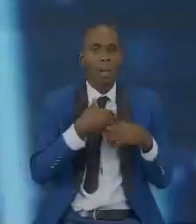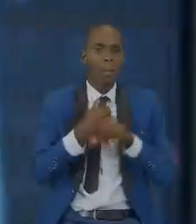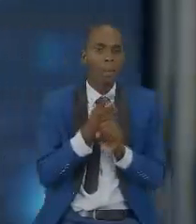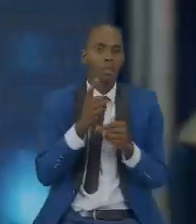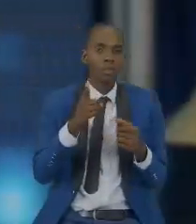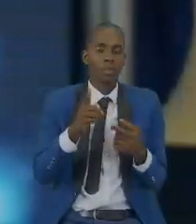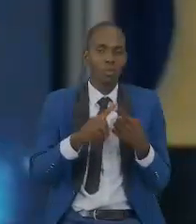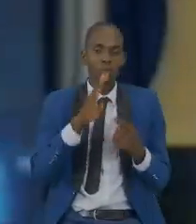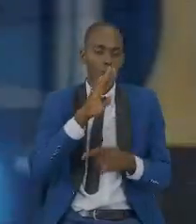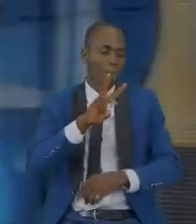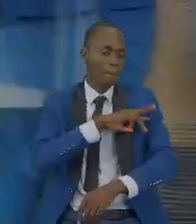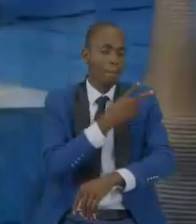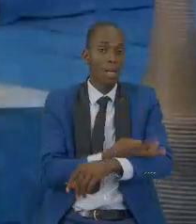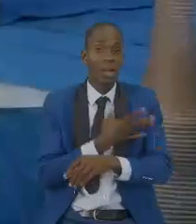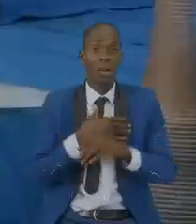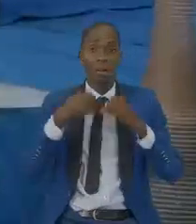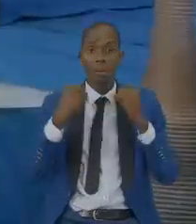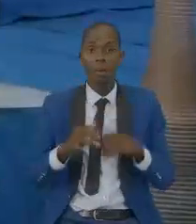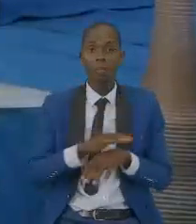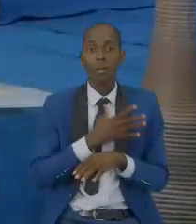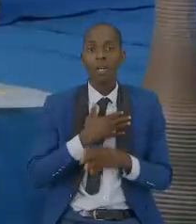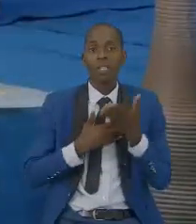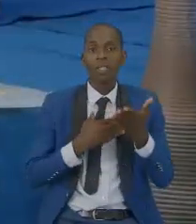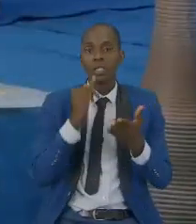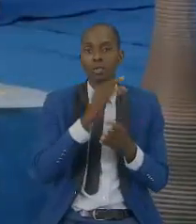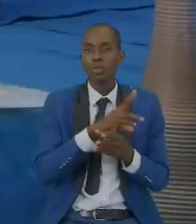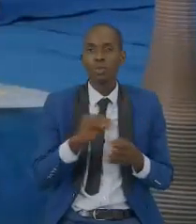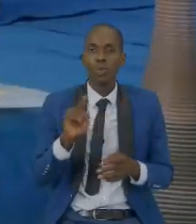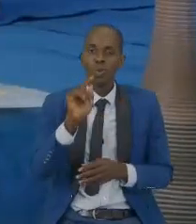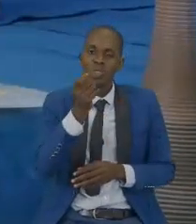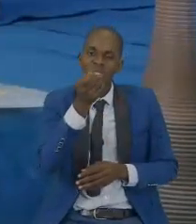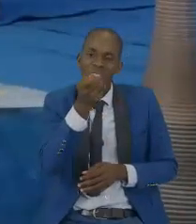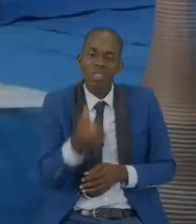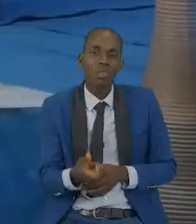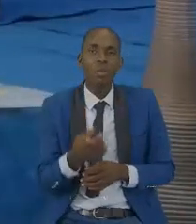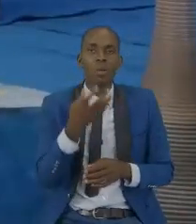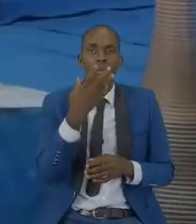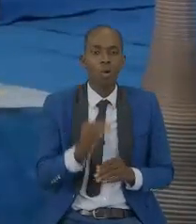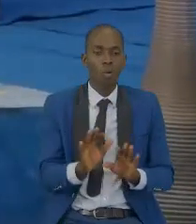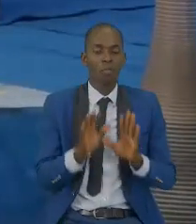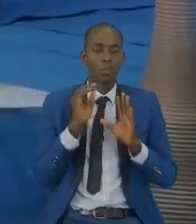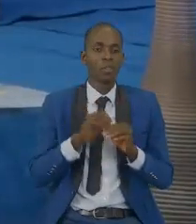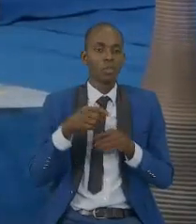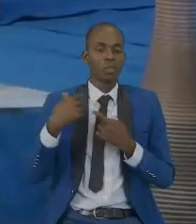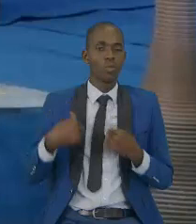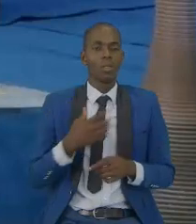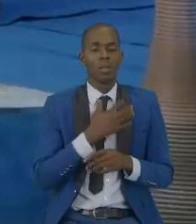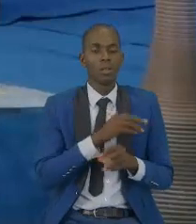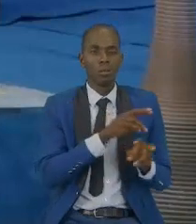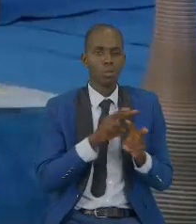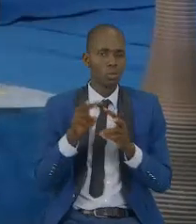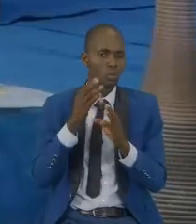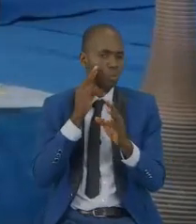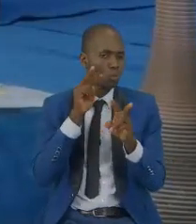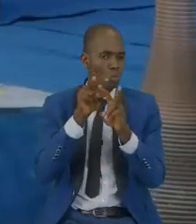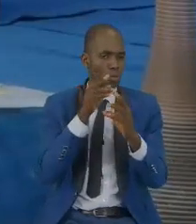and powerful, and there's no drop of fear in your heart, and then you look straight, you know, that's